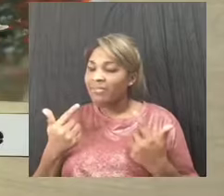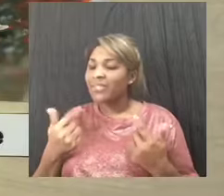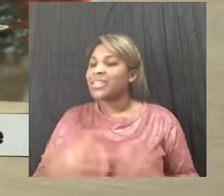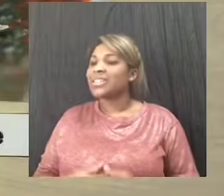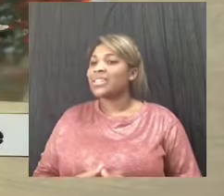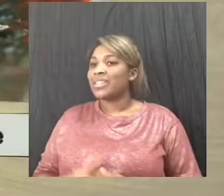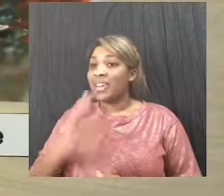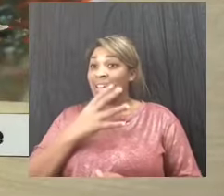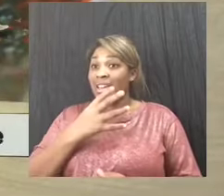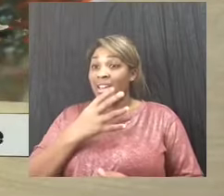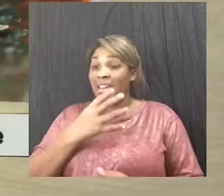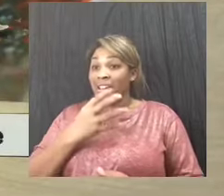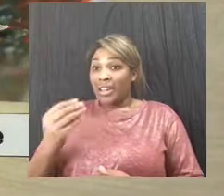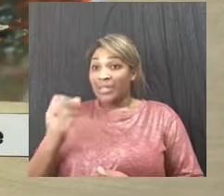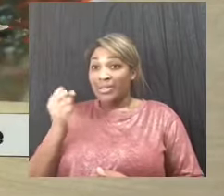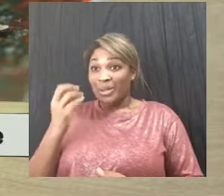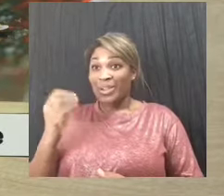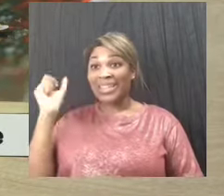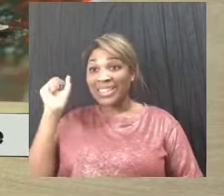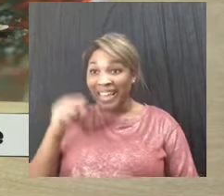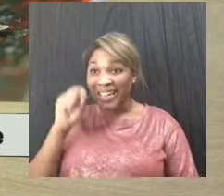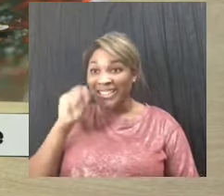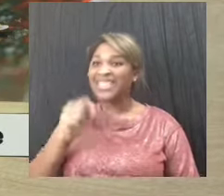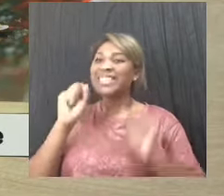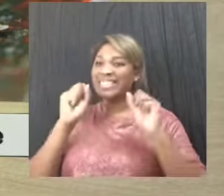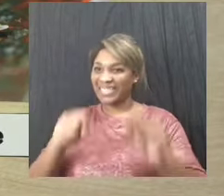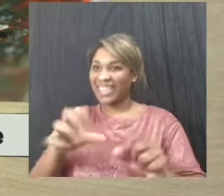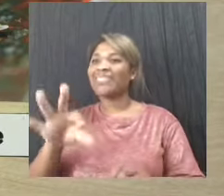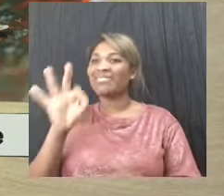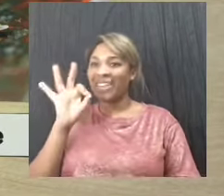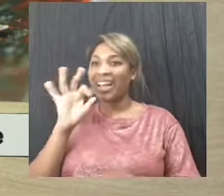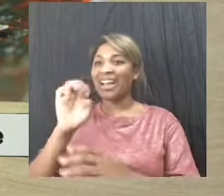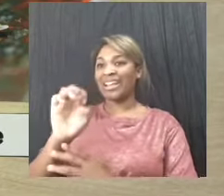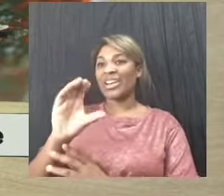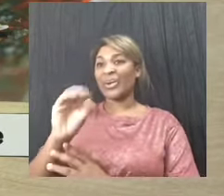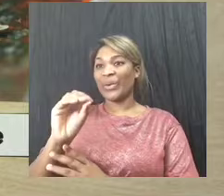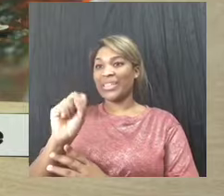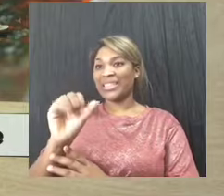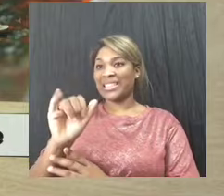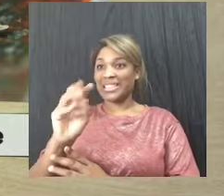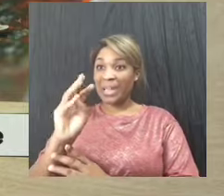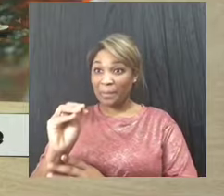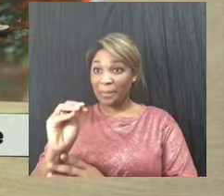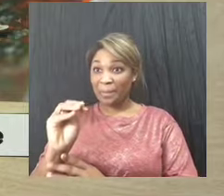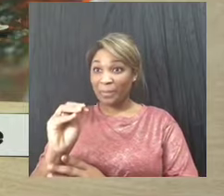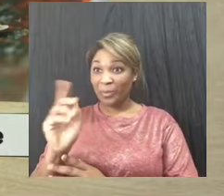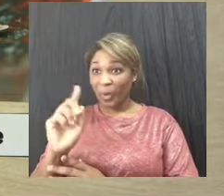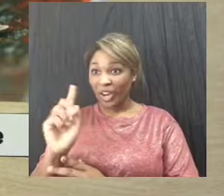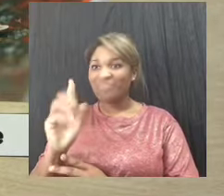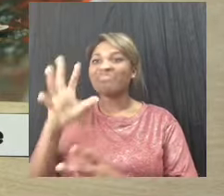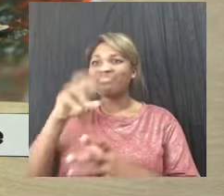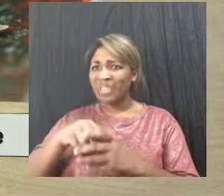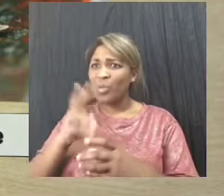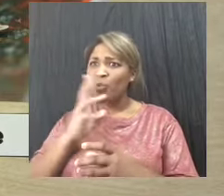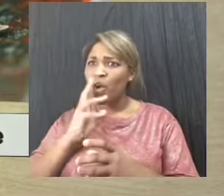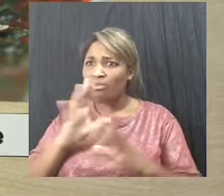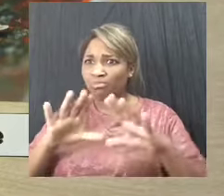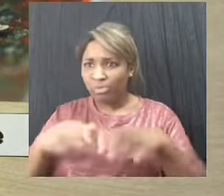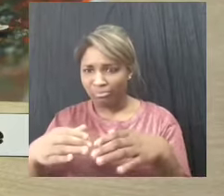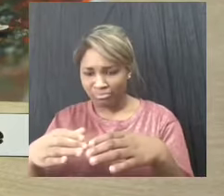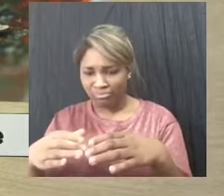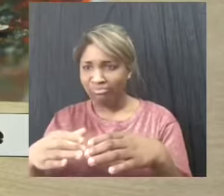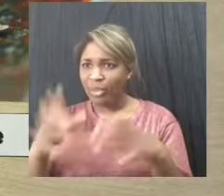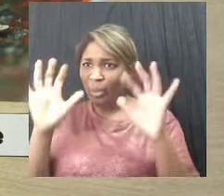And so, yes, you can find an ecosystem in a puddle, just a regular